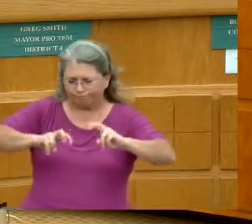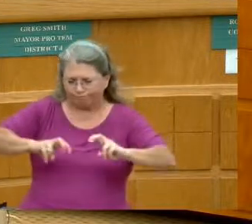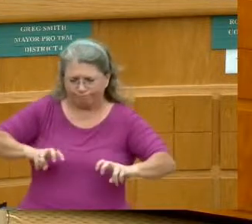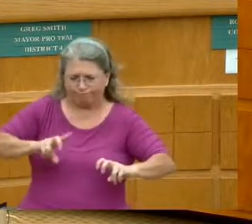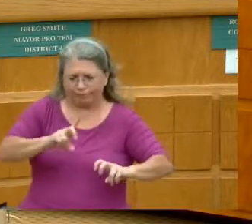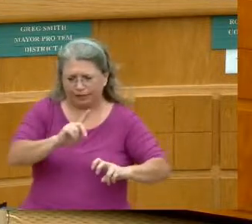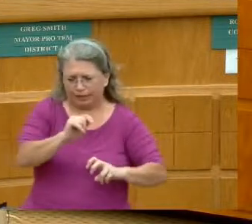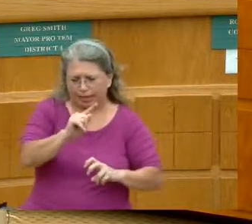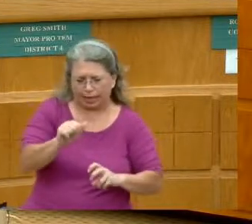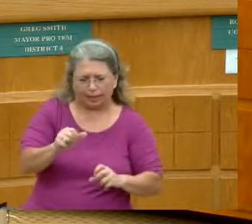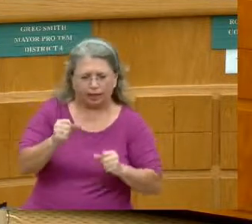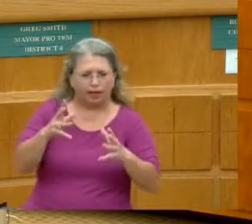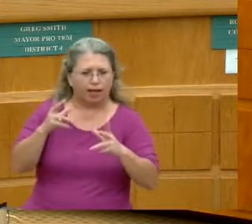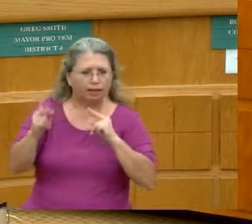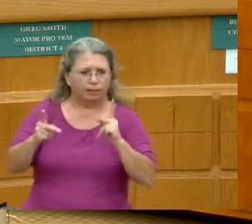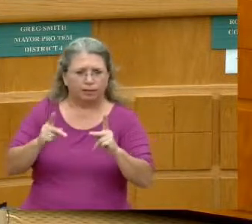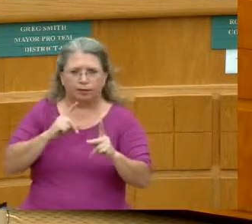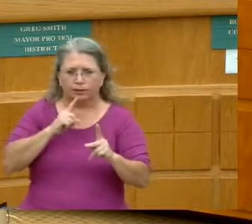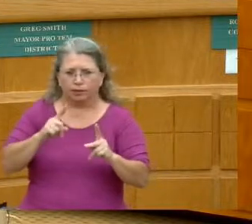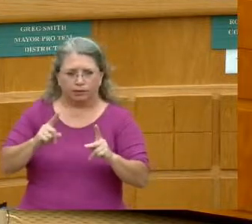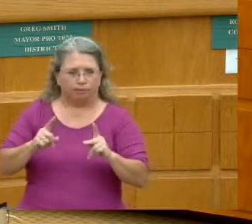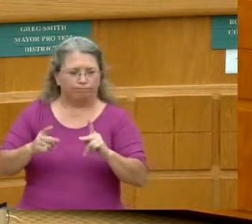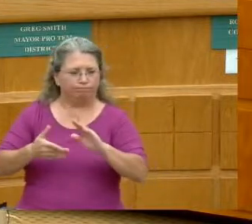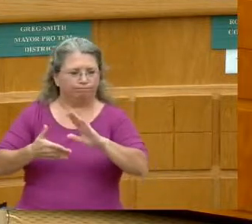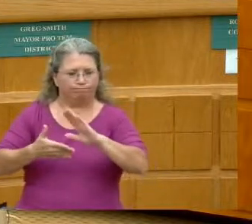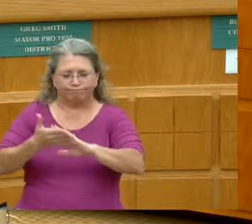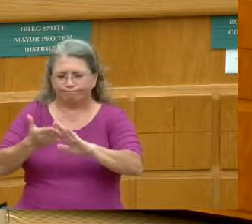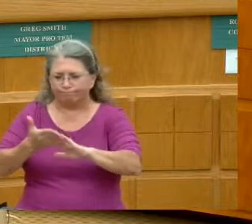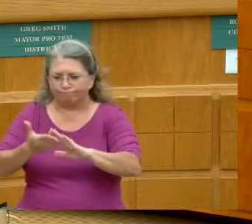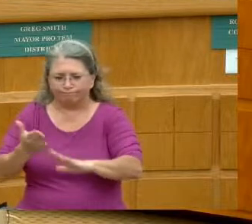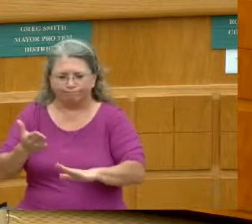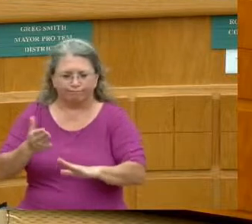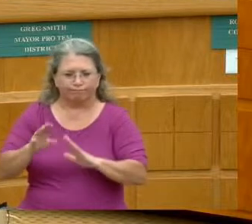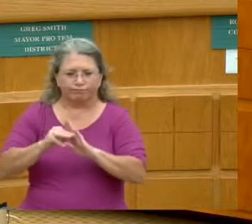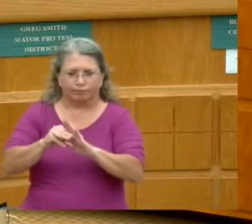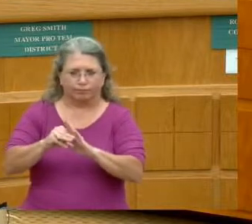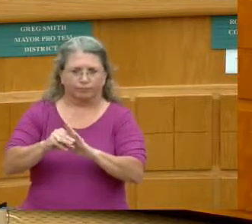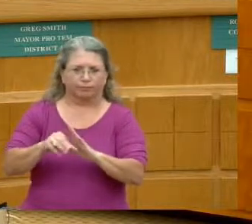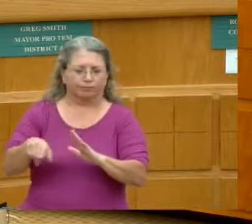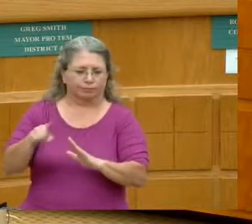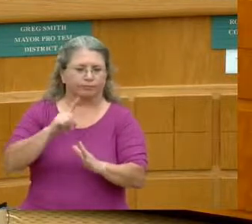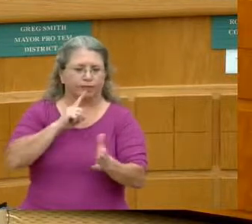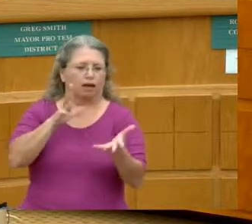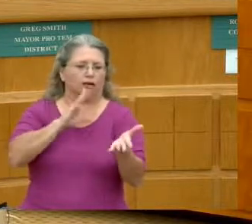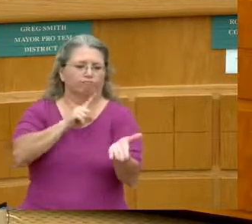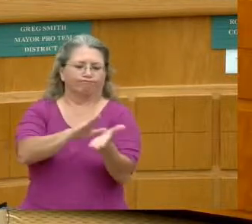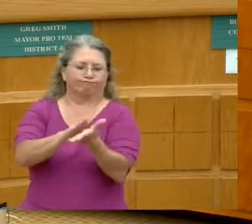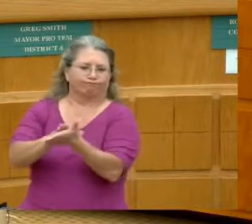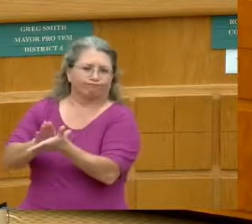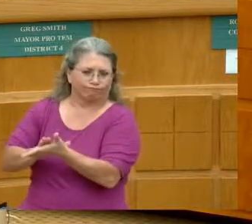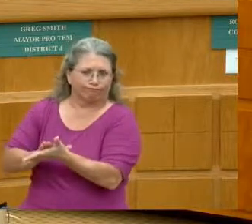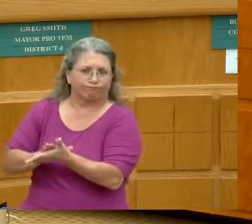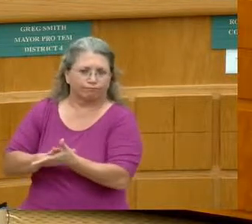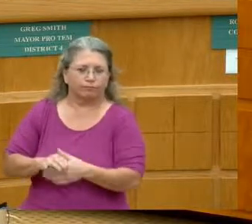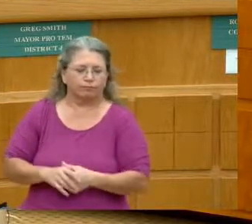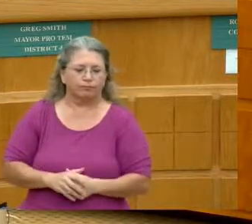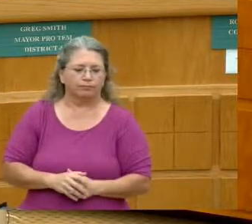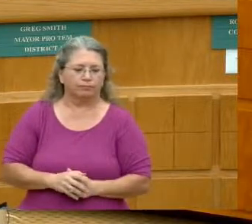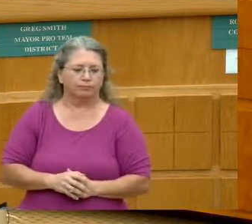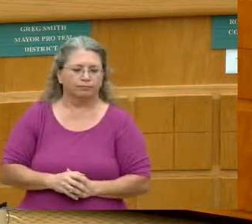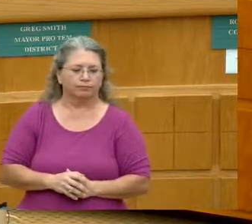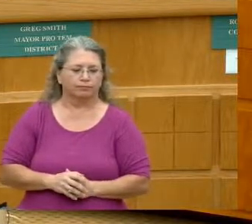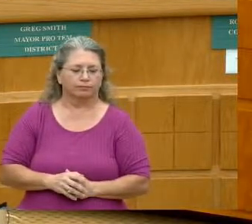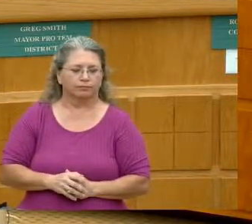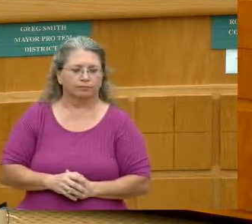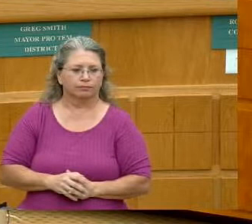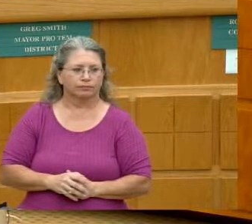And there's a lot of people that are running the models, and they all deserve a lot of credit. And I think now would